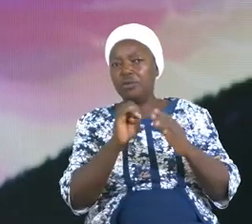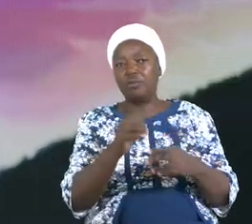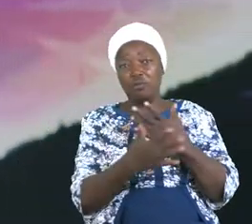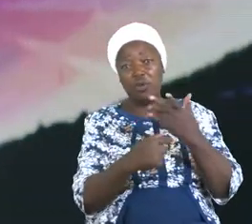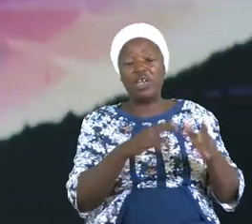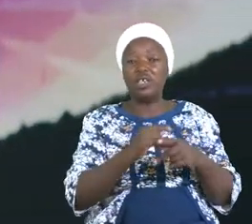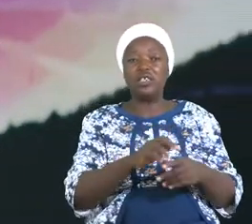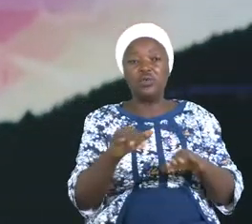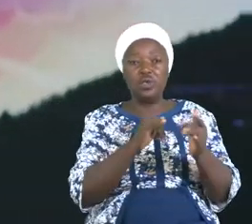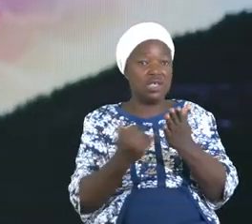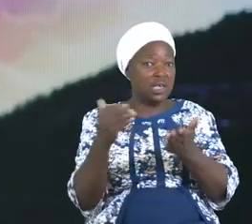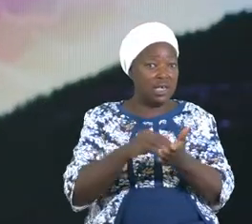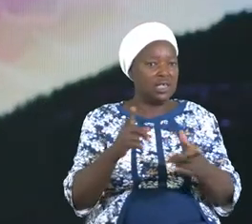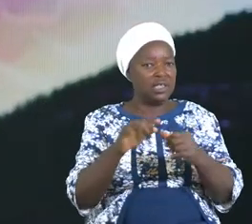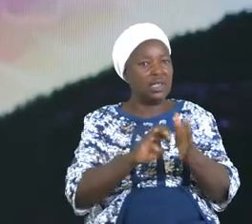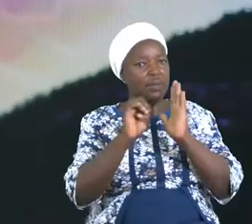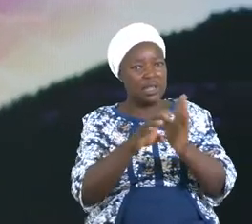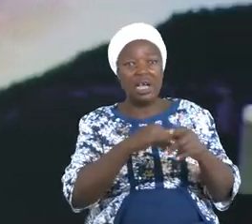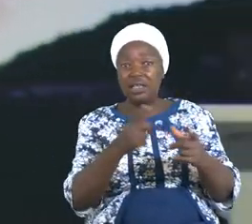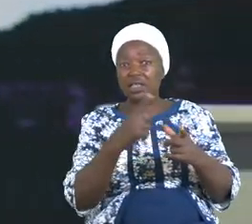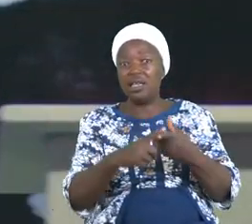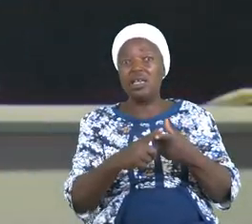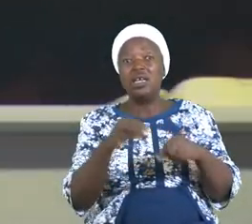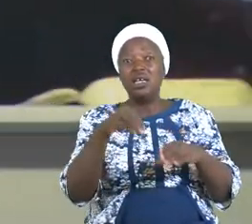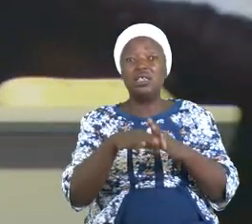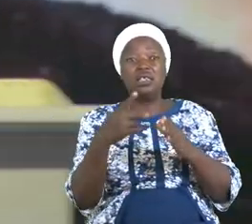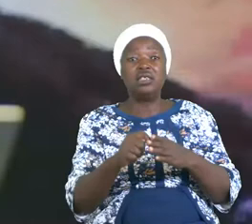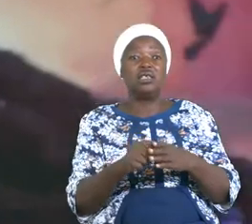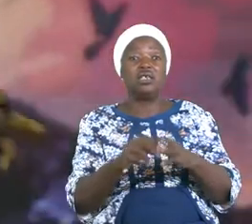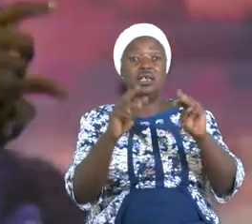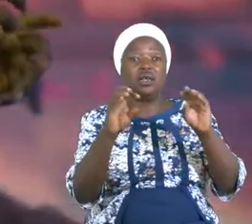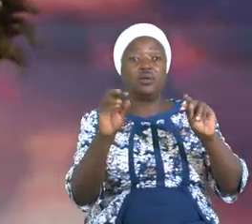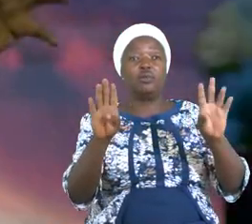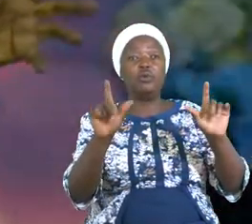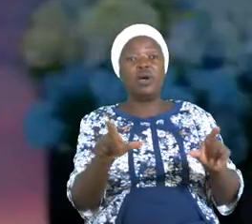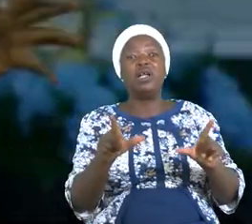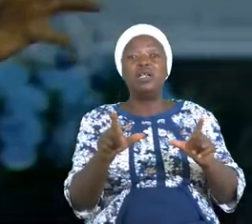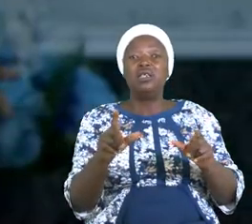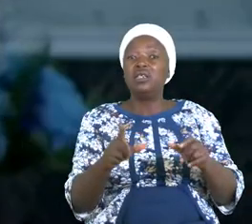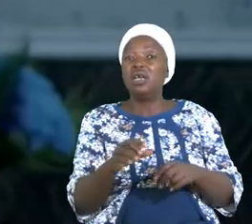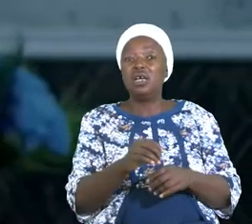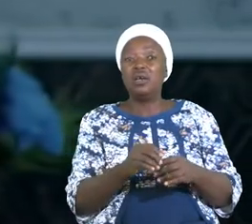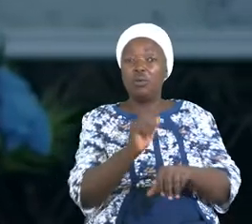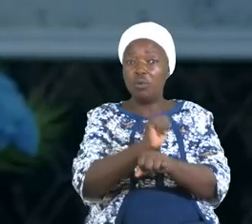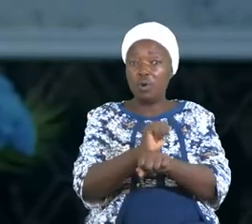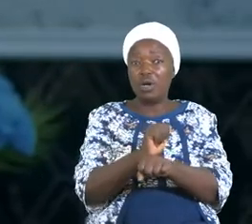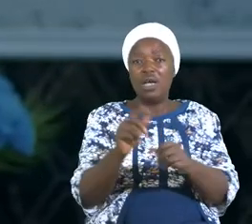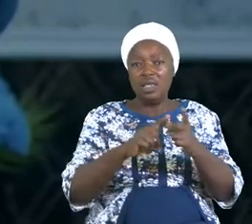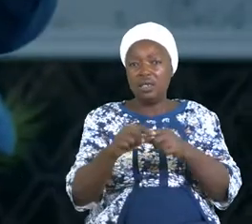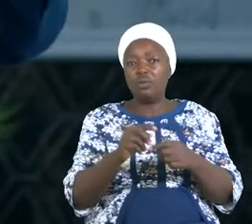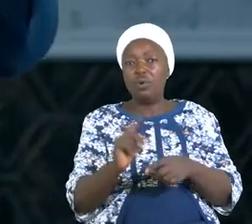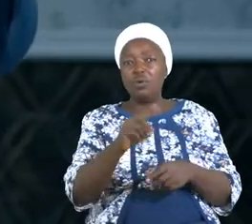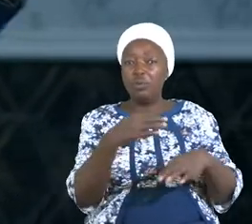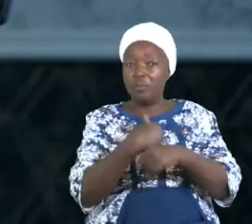And then, even in the mobile industry, that is where you make cars,